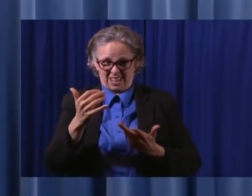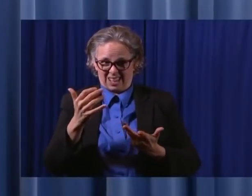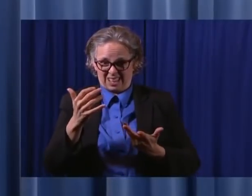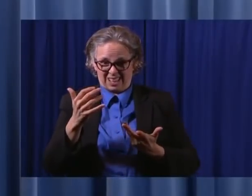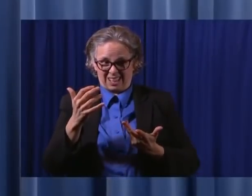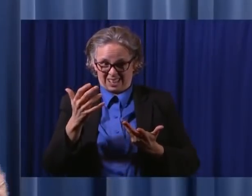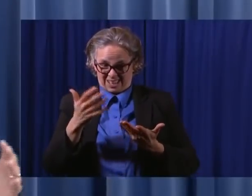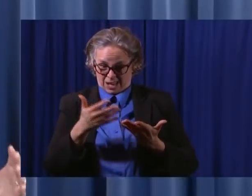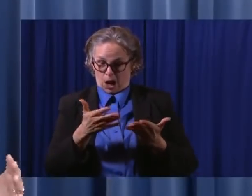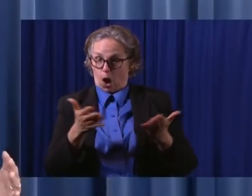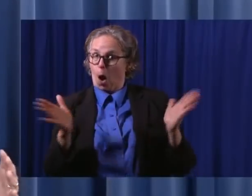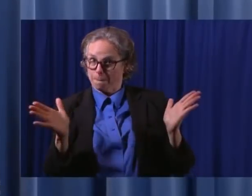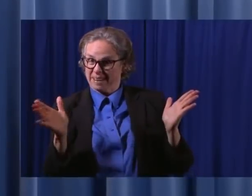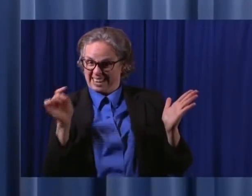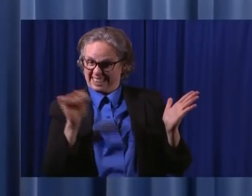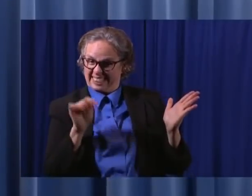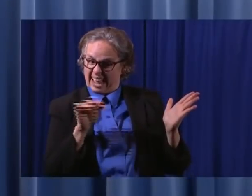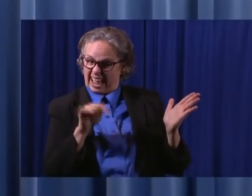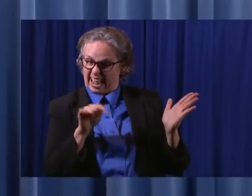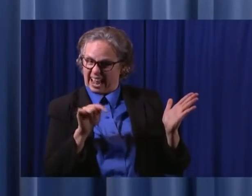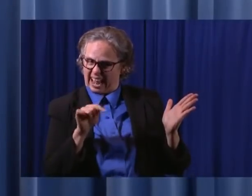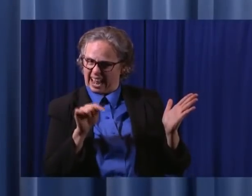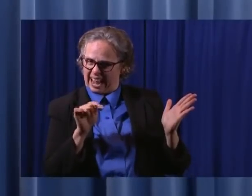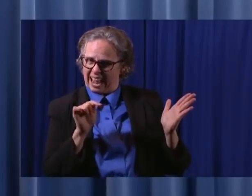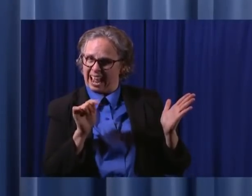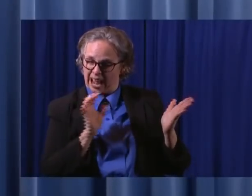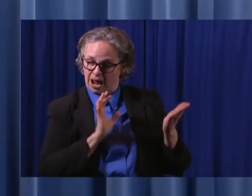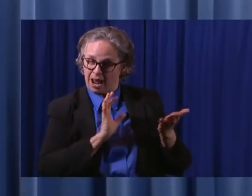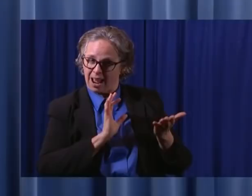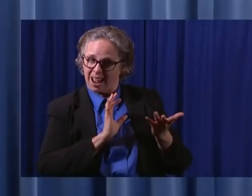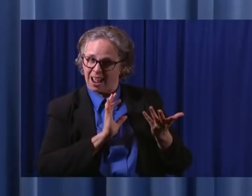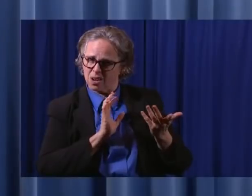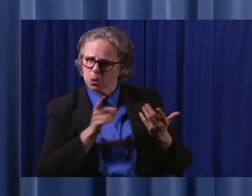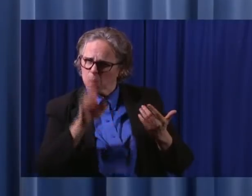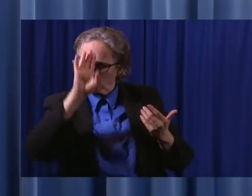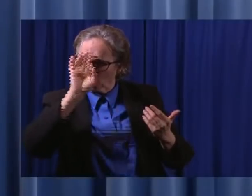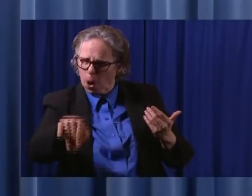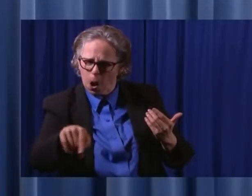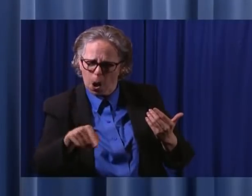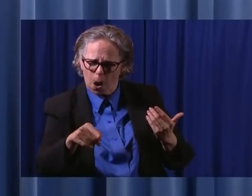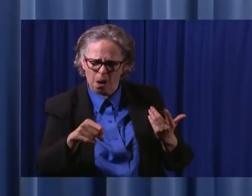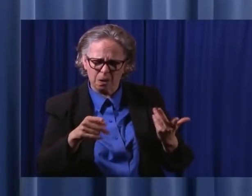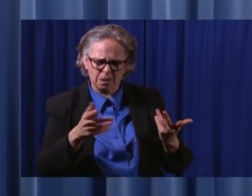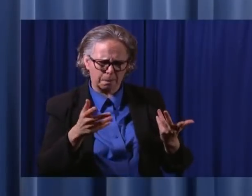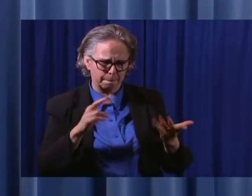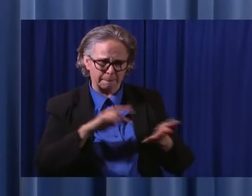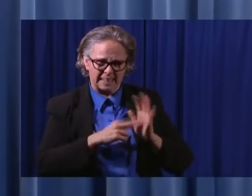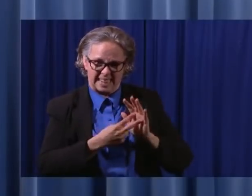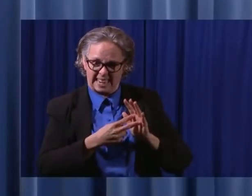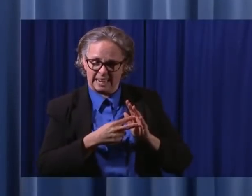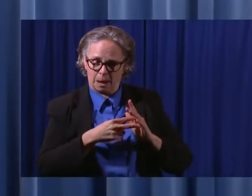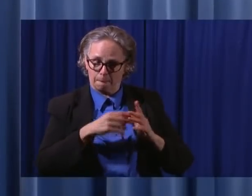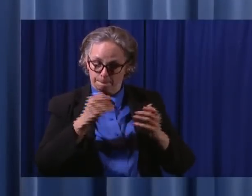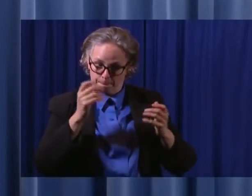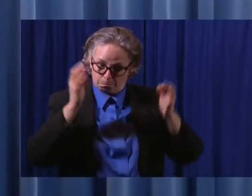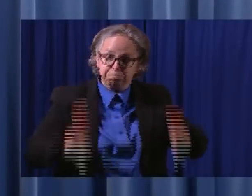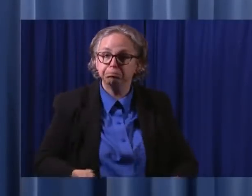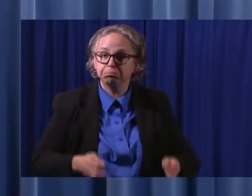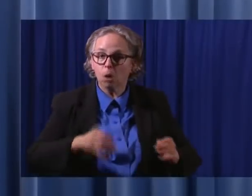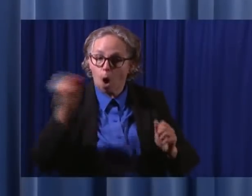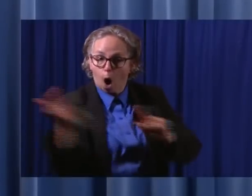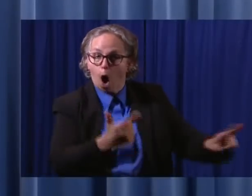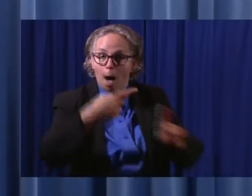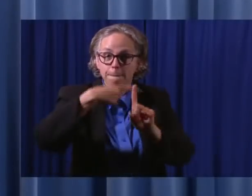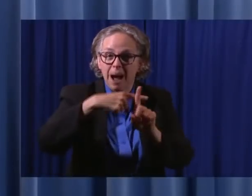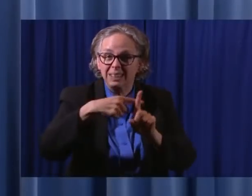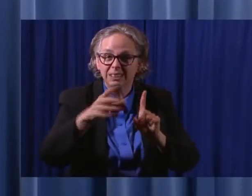symptoms to a much broader group, one would assume that your positivity rate would expect the positivity rate to